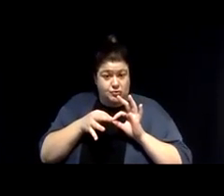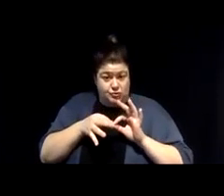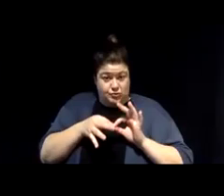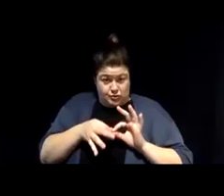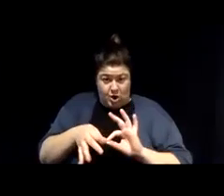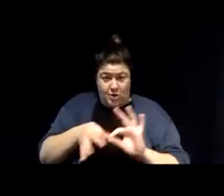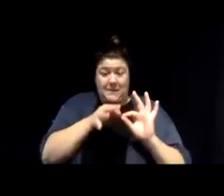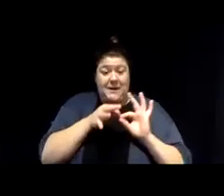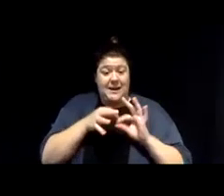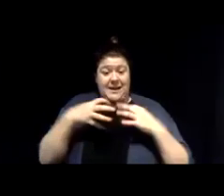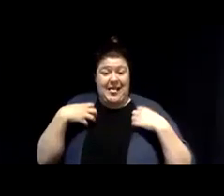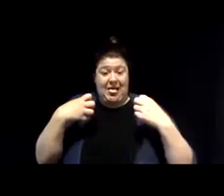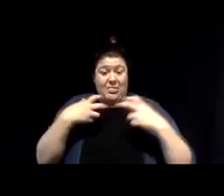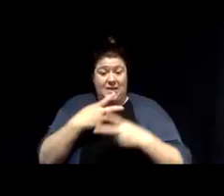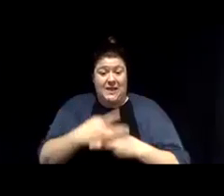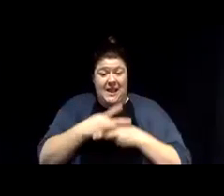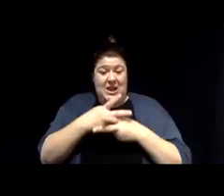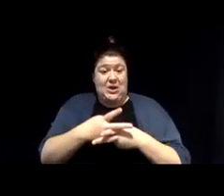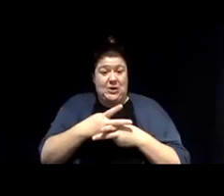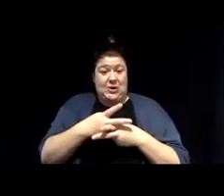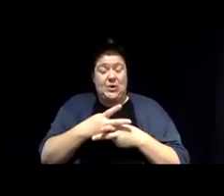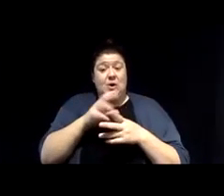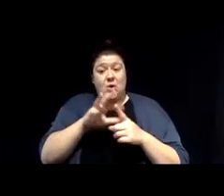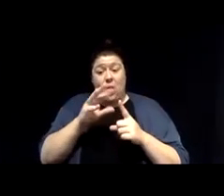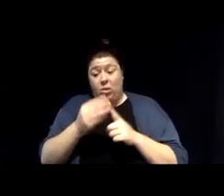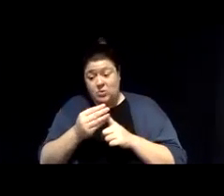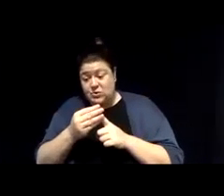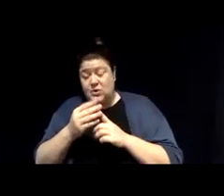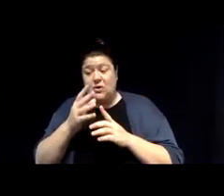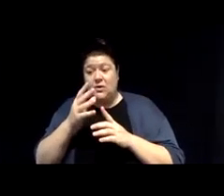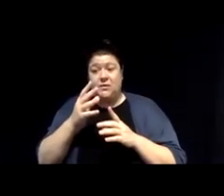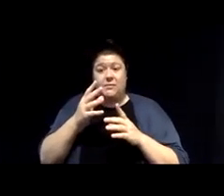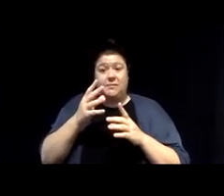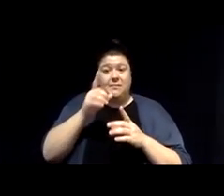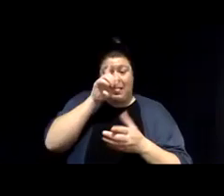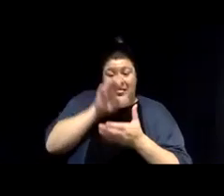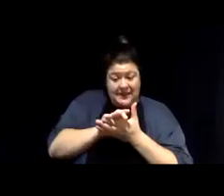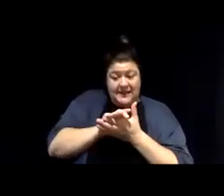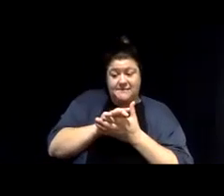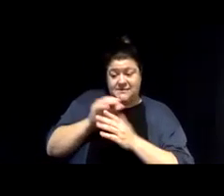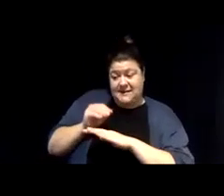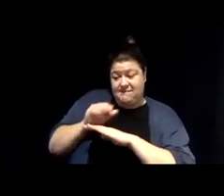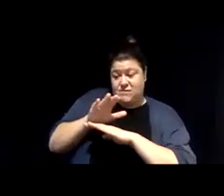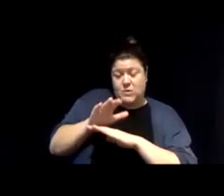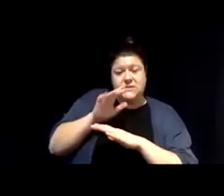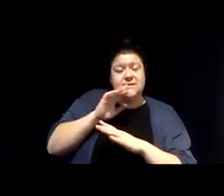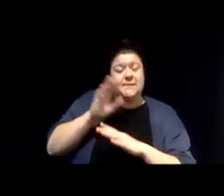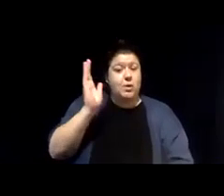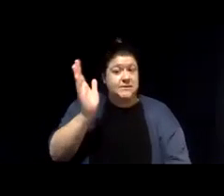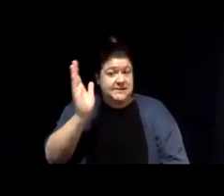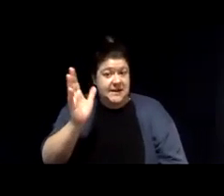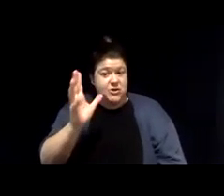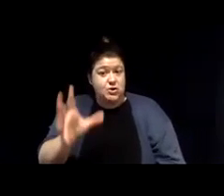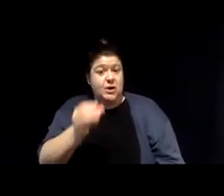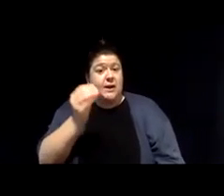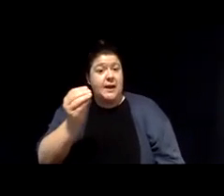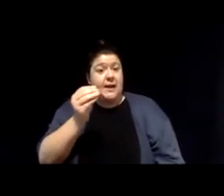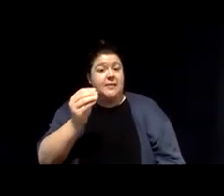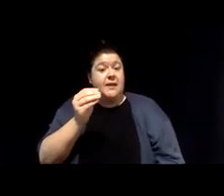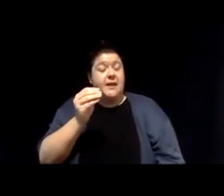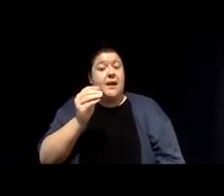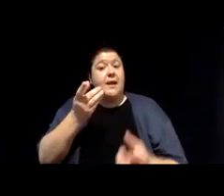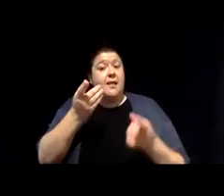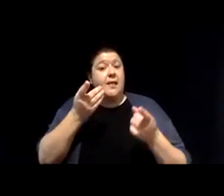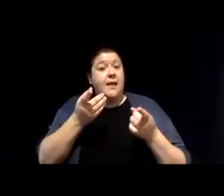the ways in which culturally based beliefs affect the presentation, the course, and the outcomes